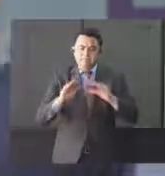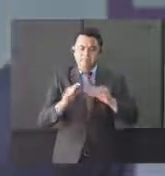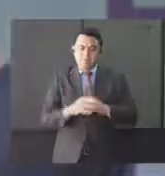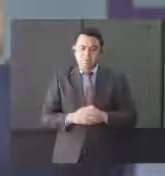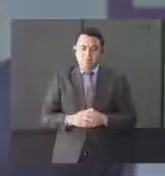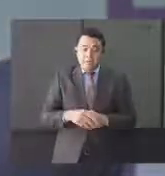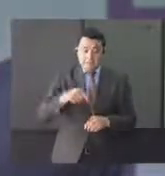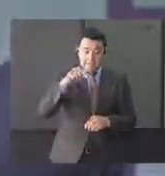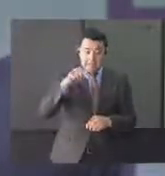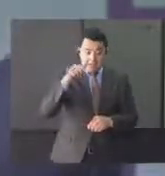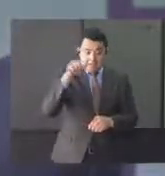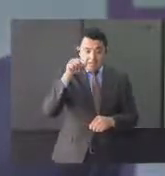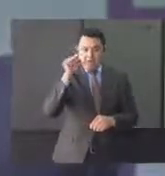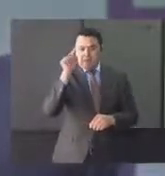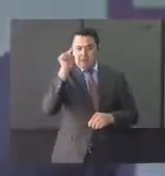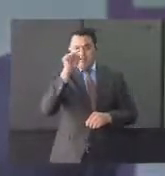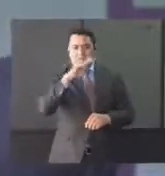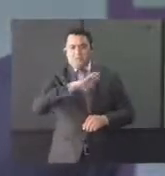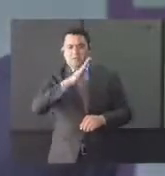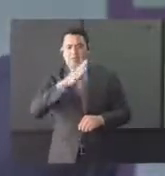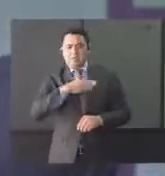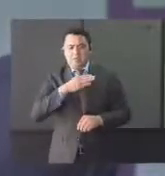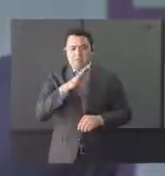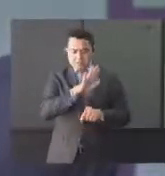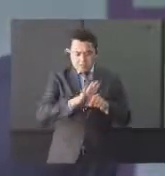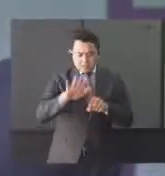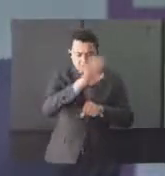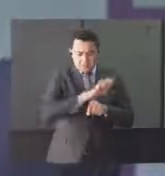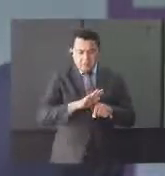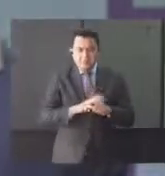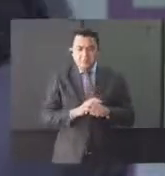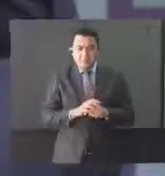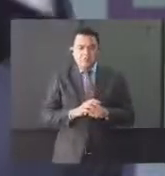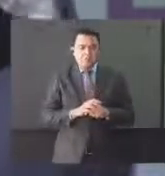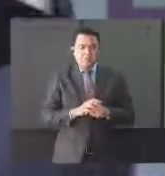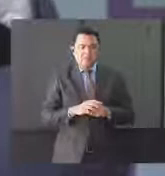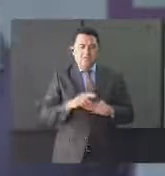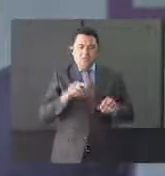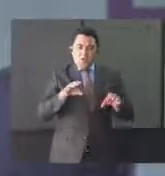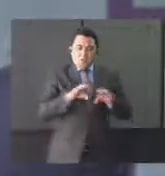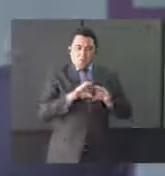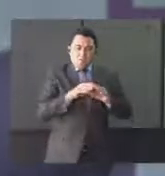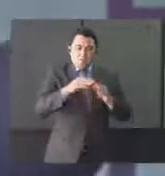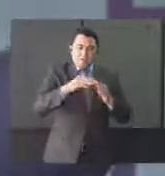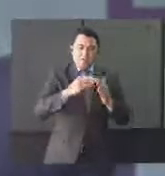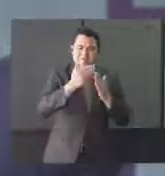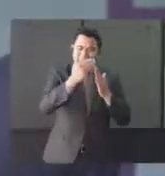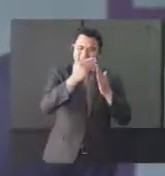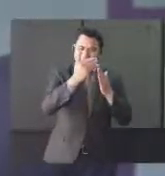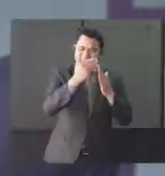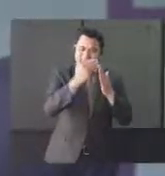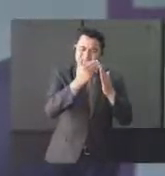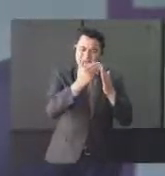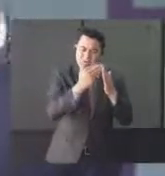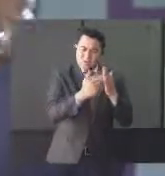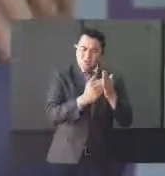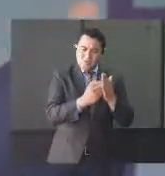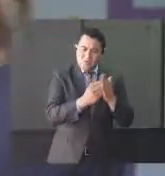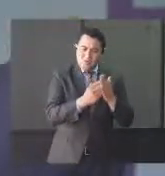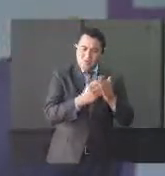We are the region of the whole state that reduced the most the presence